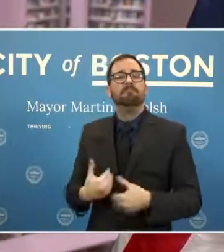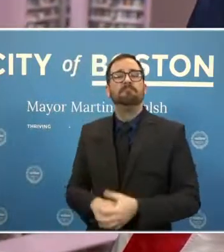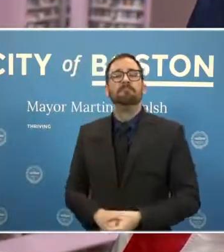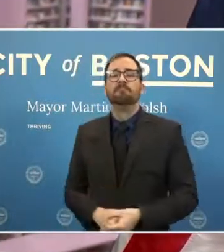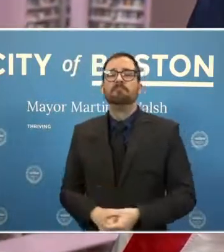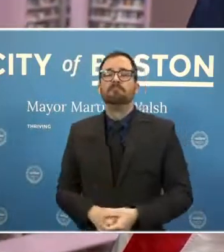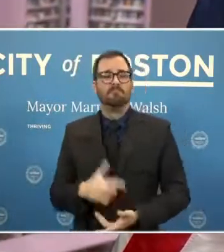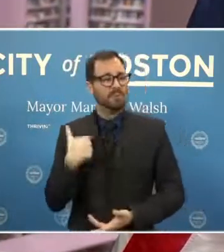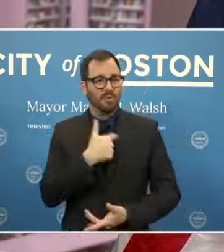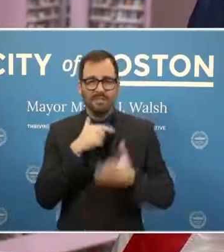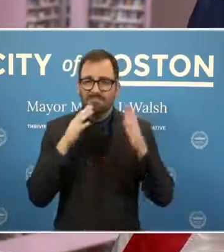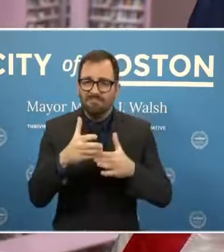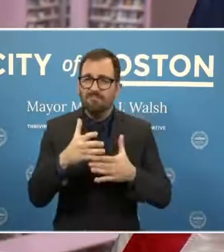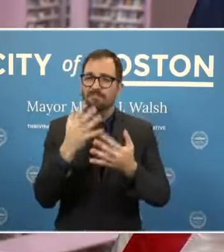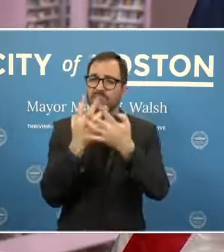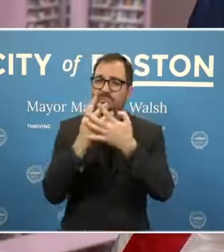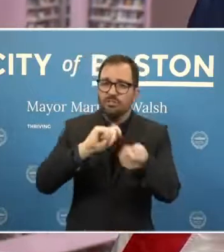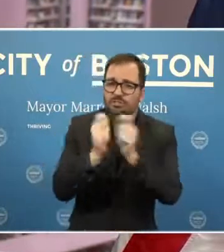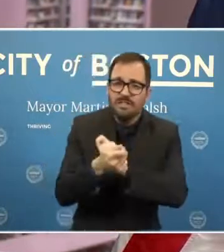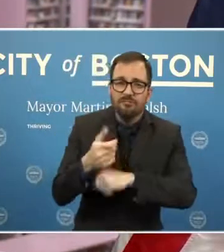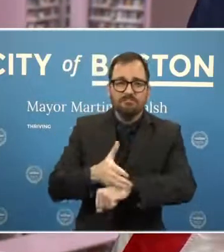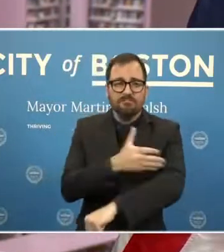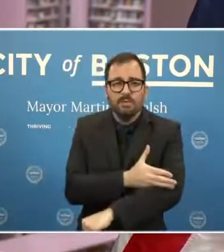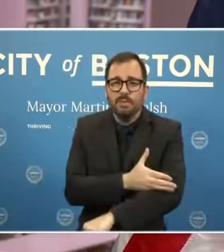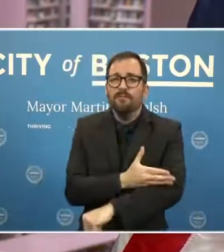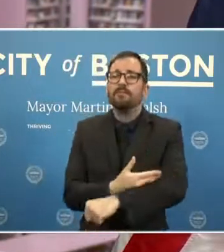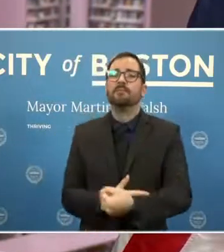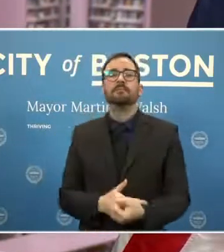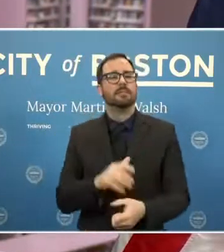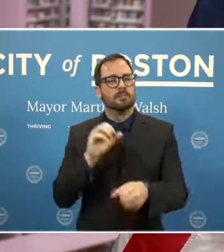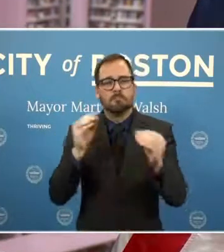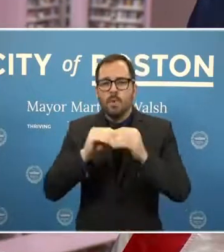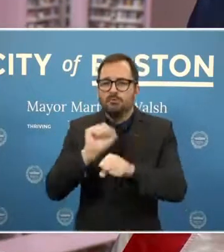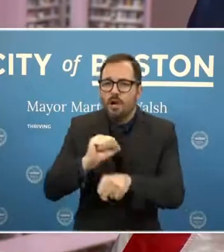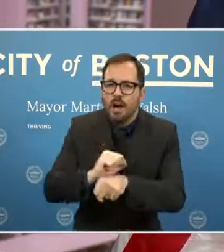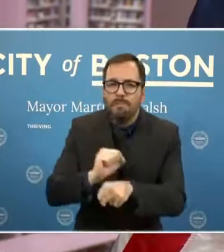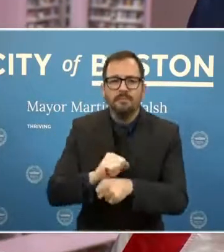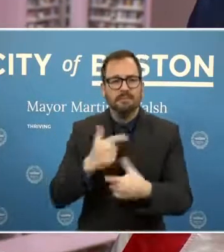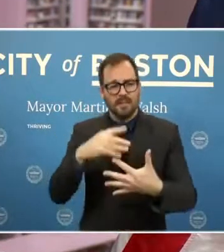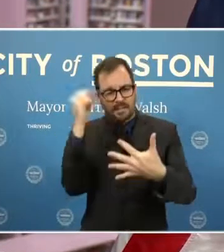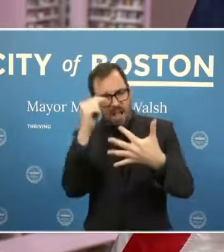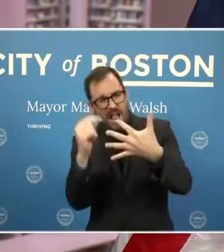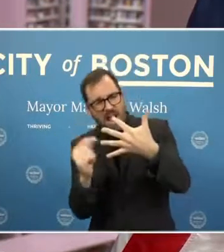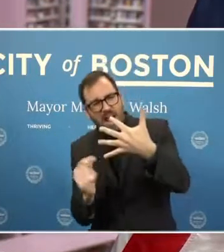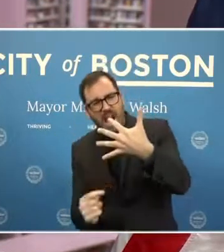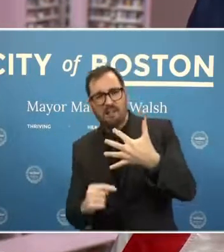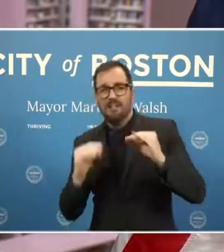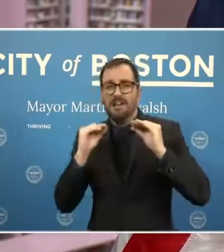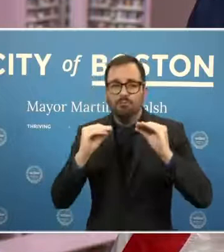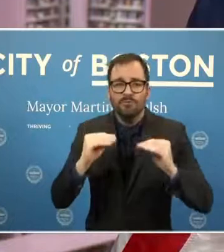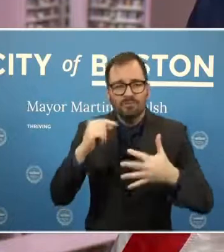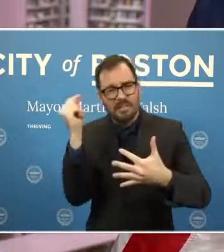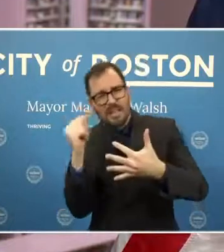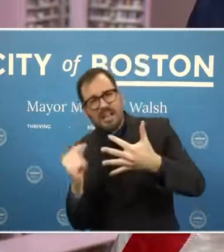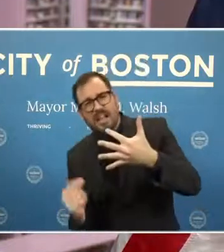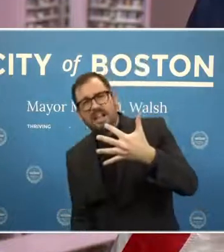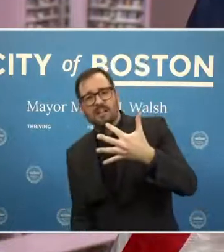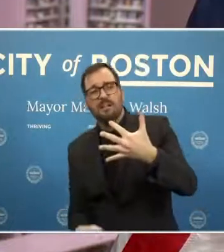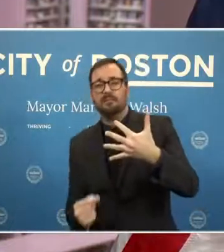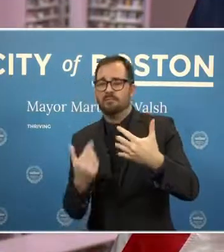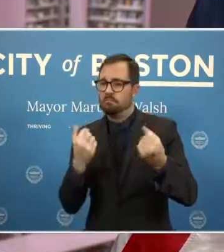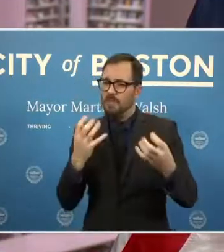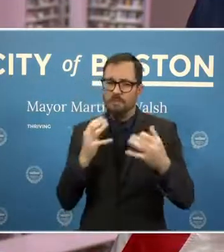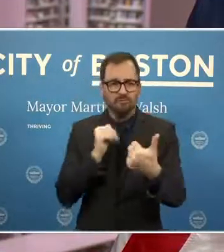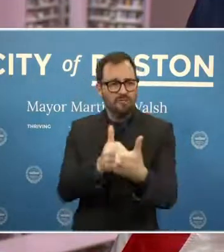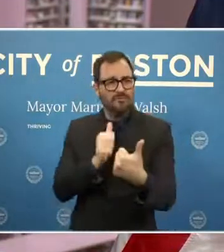good middle class jobs. We've faced down big challenges together, just as we're doing with COVID. We have always